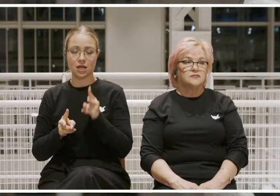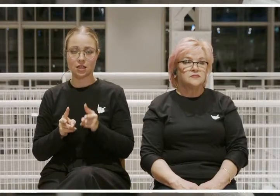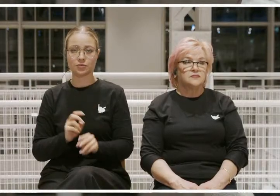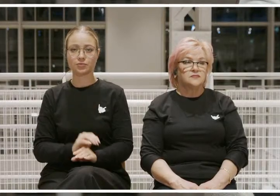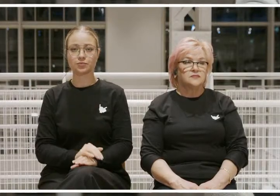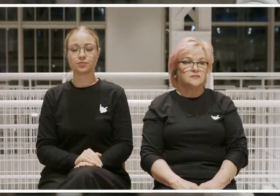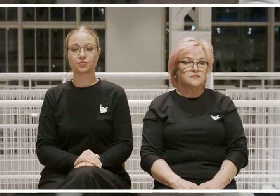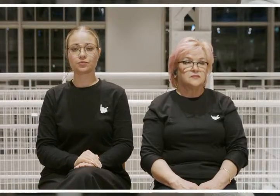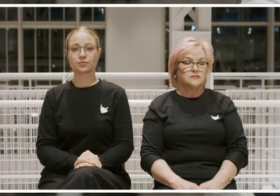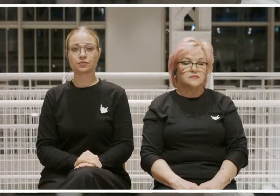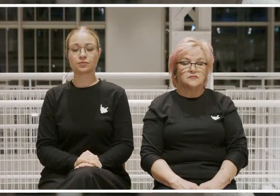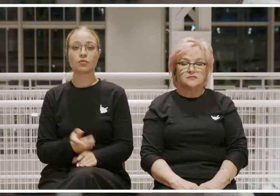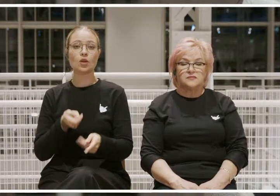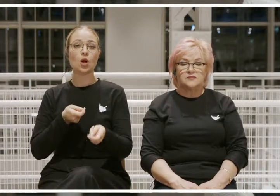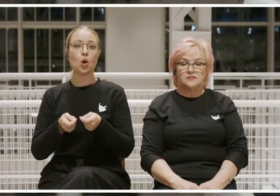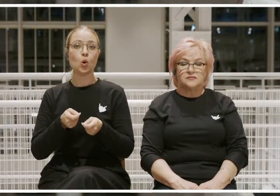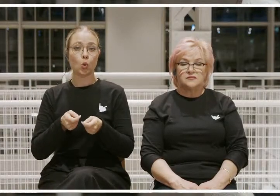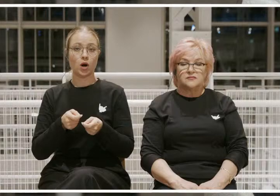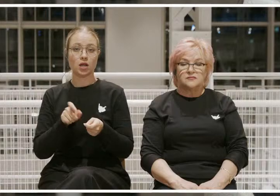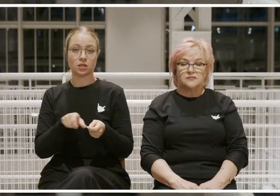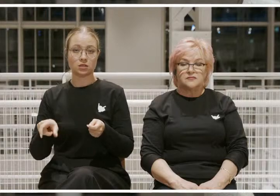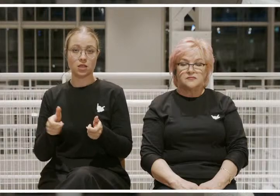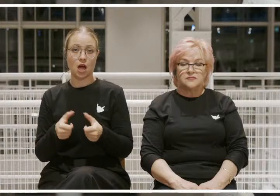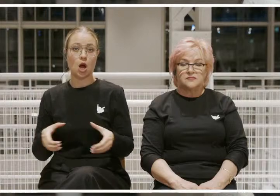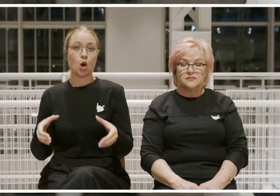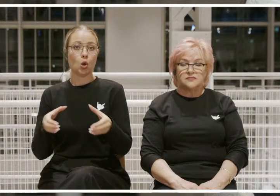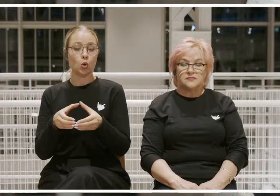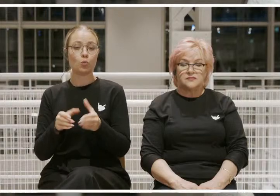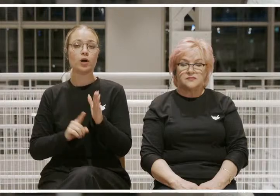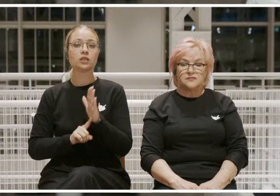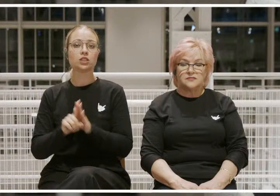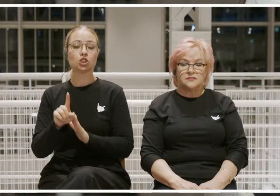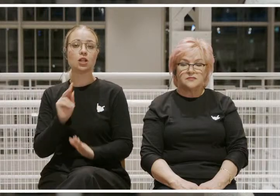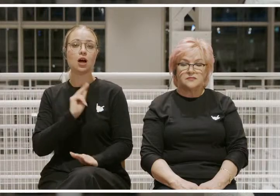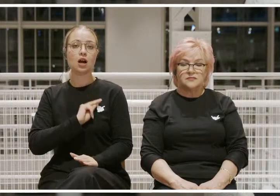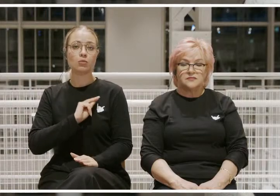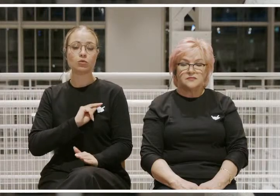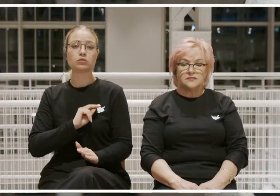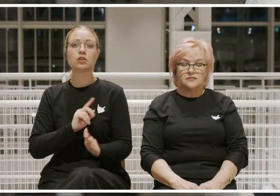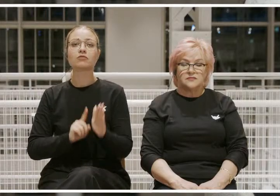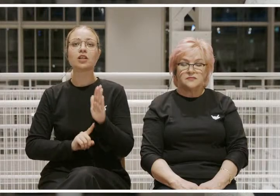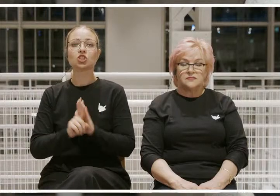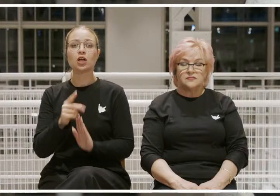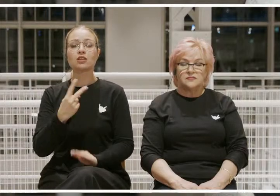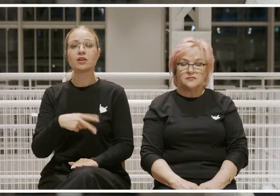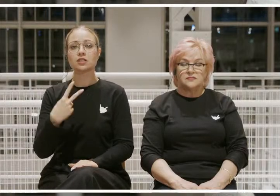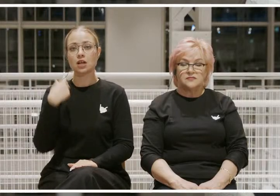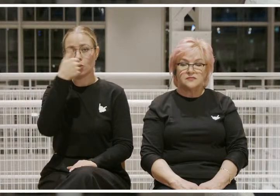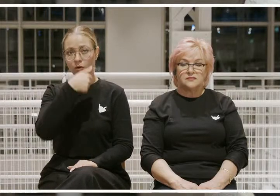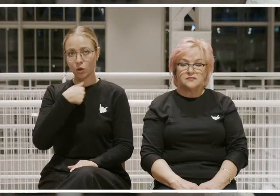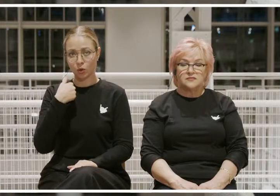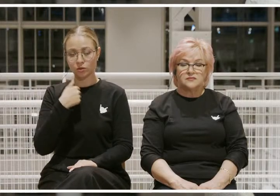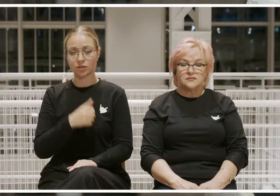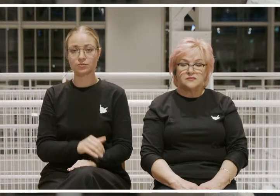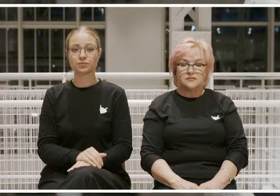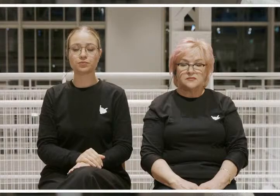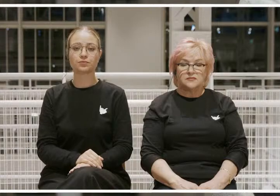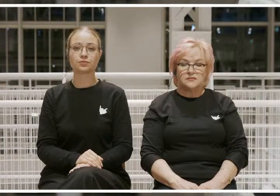of 2020, when the pandemic has just started. So the curatorial